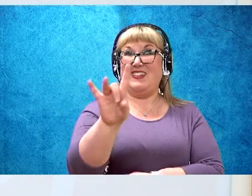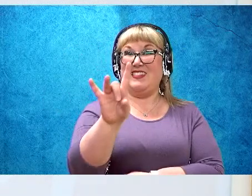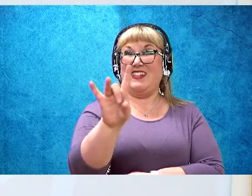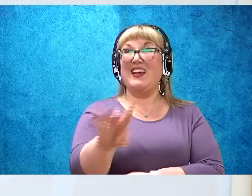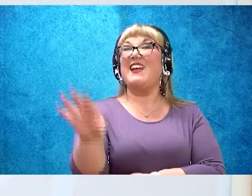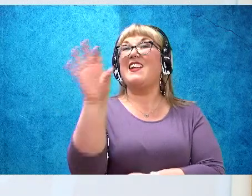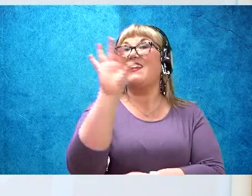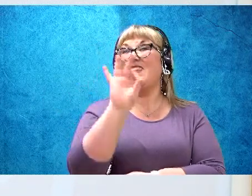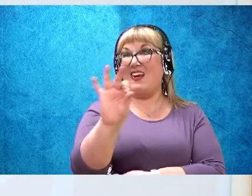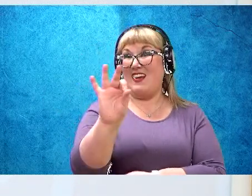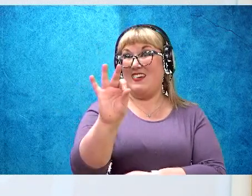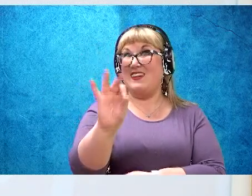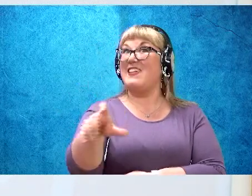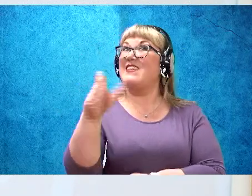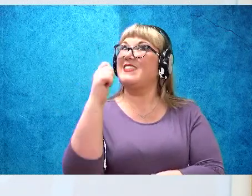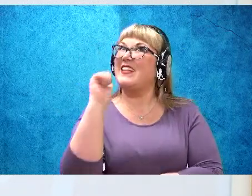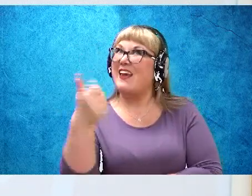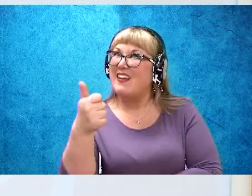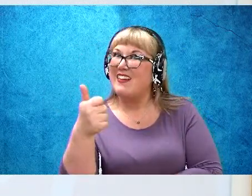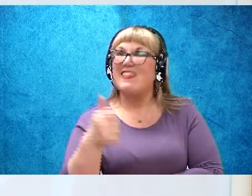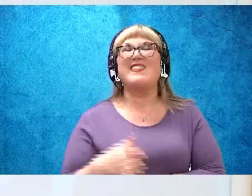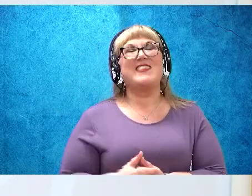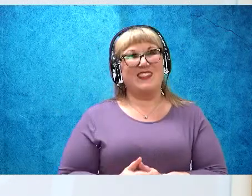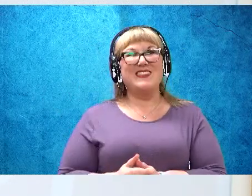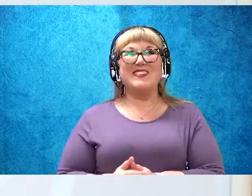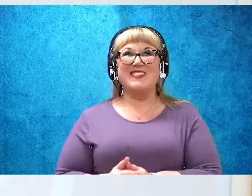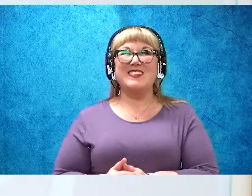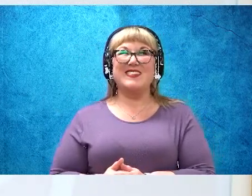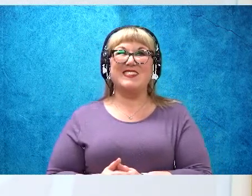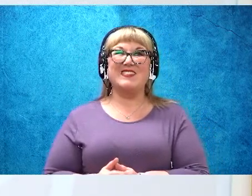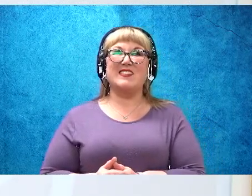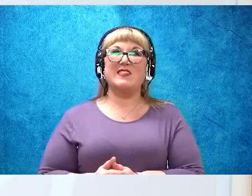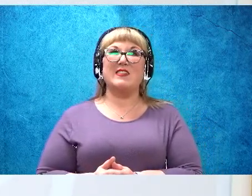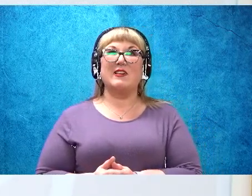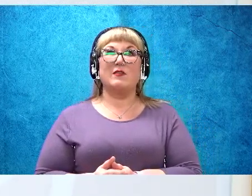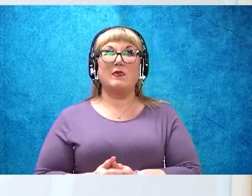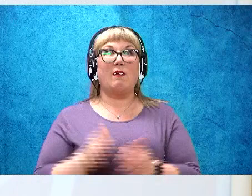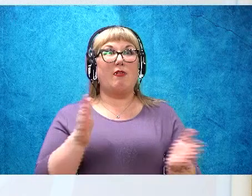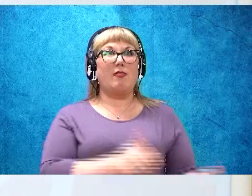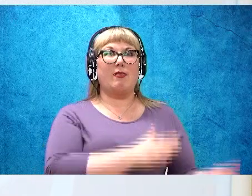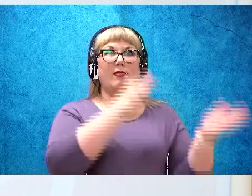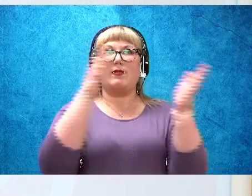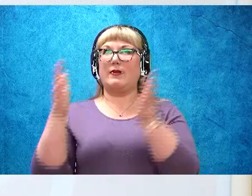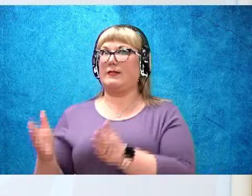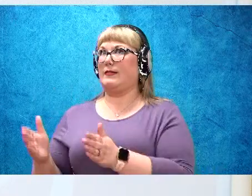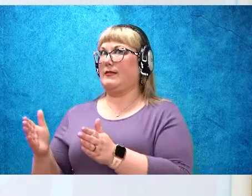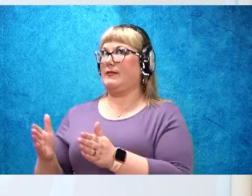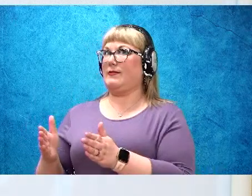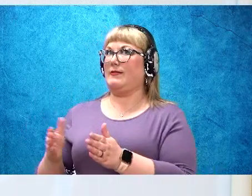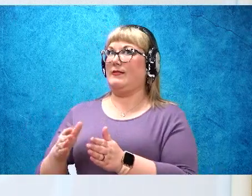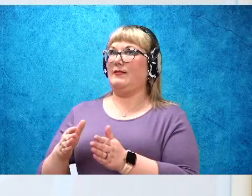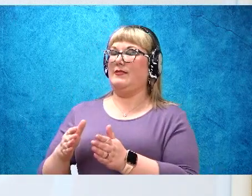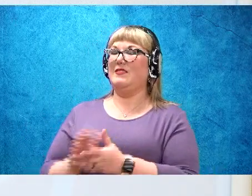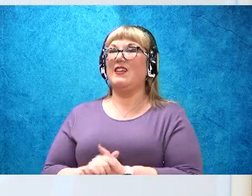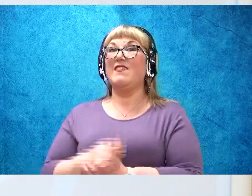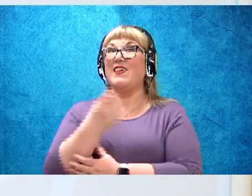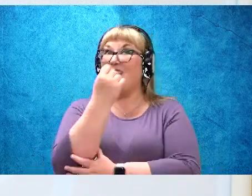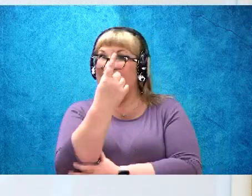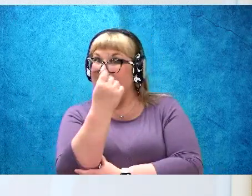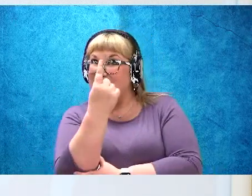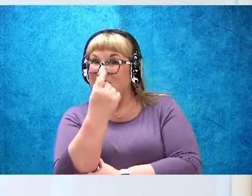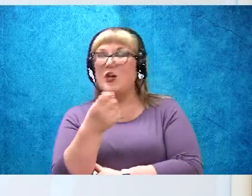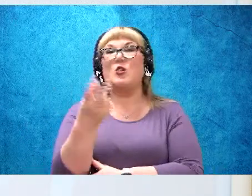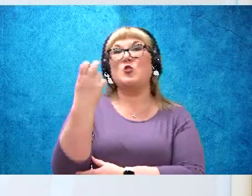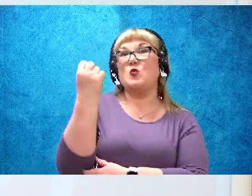8, 9, 10. Then we go to our teen numbers.